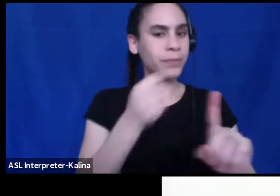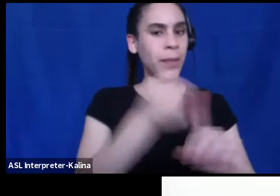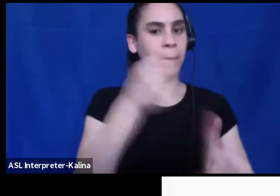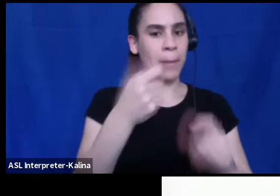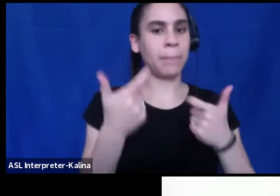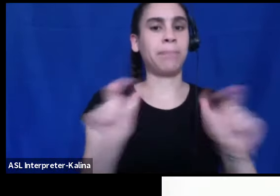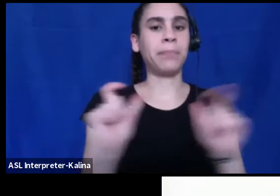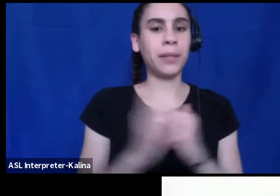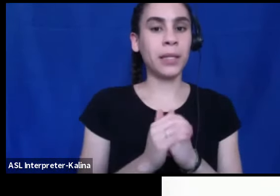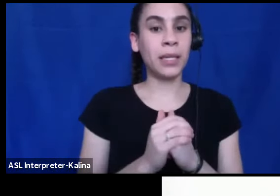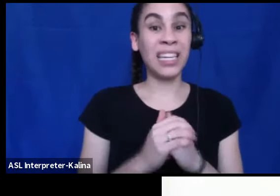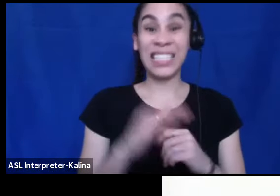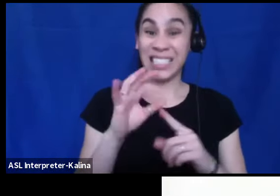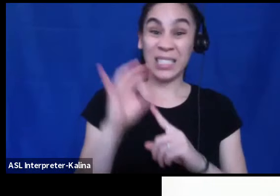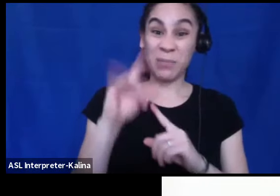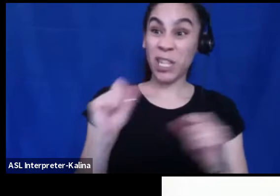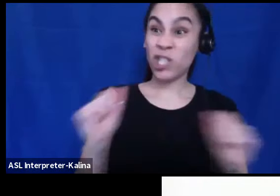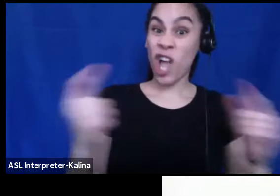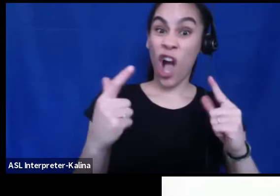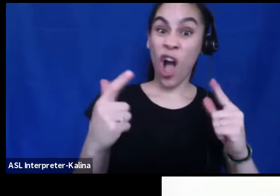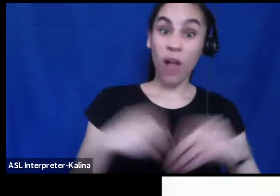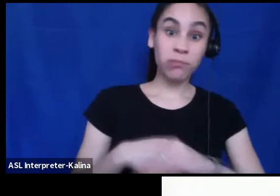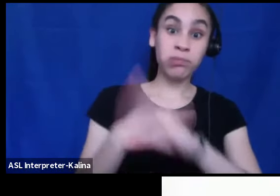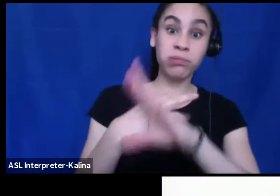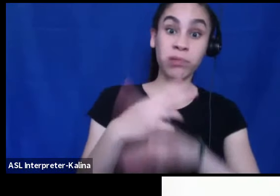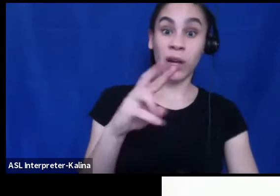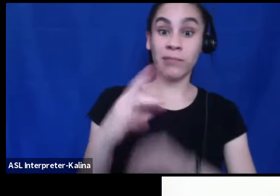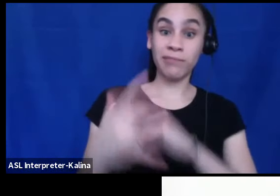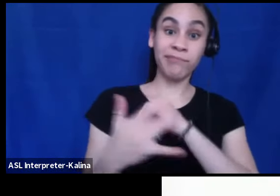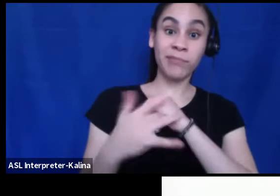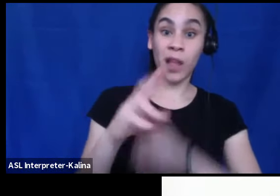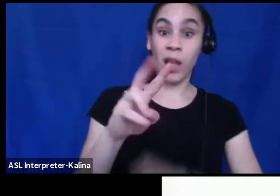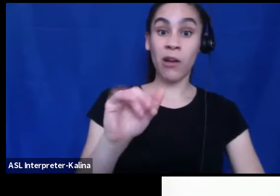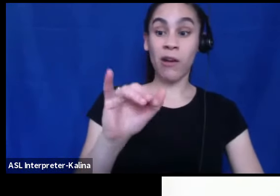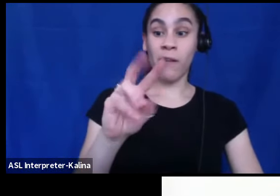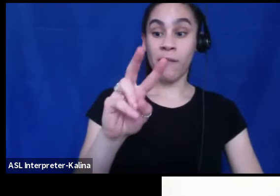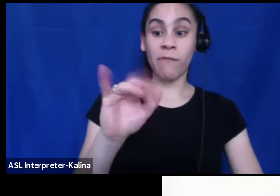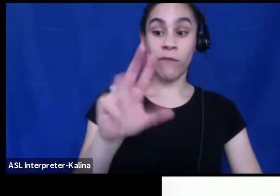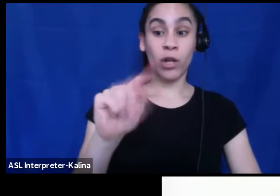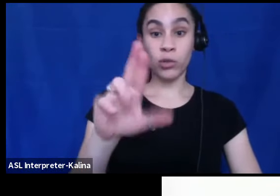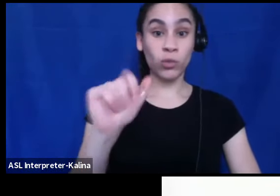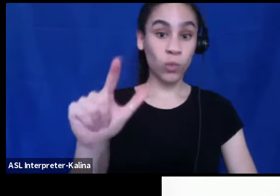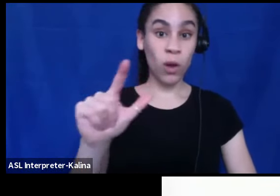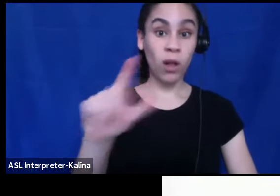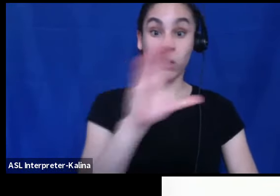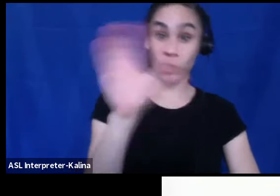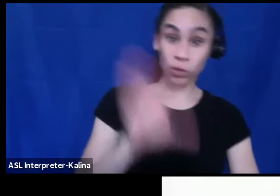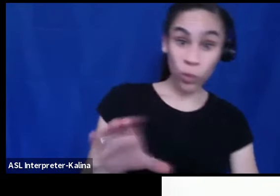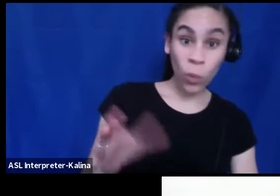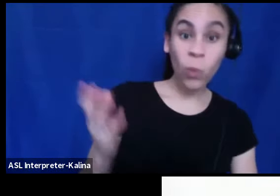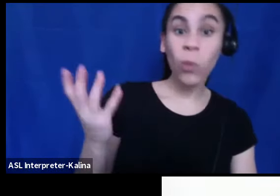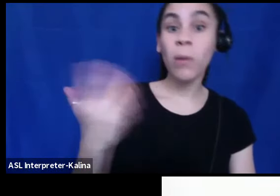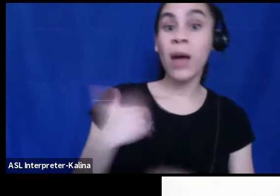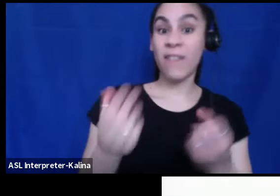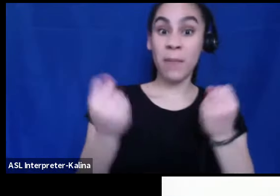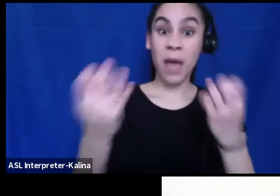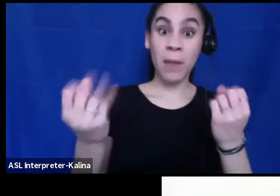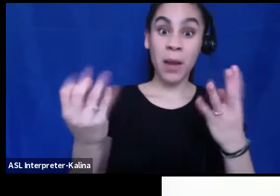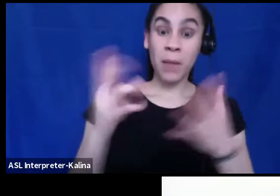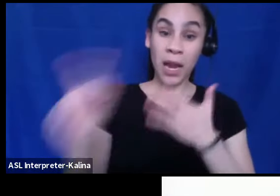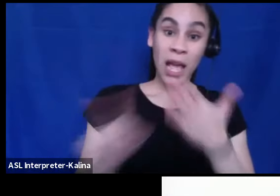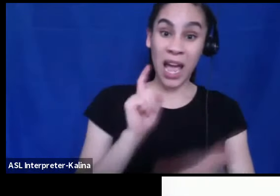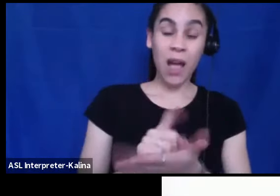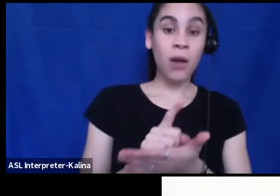I'm being on Zoom meetings or whatever video conference tool you use many, many, many hours a day. That's not